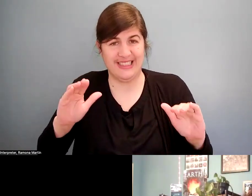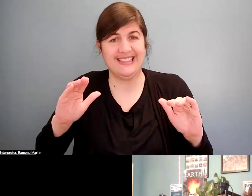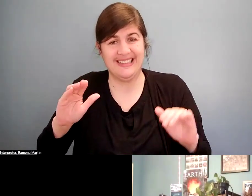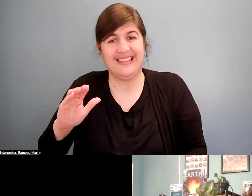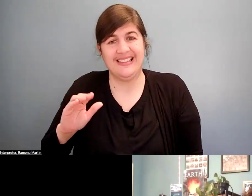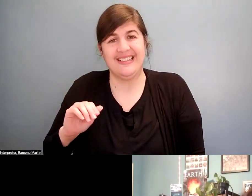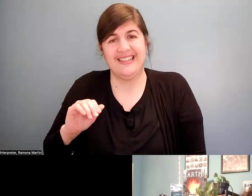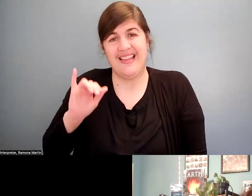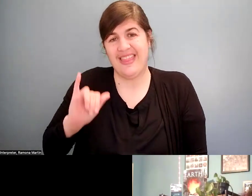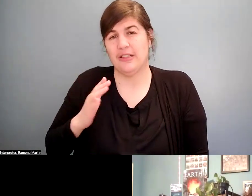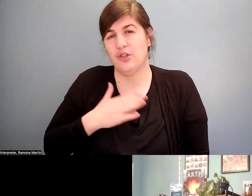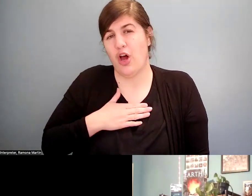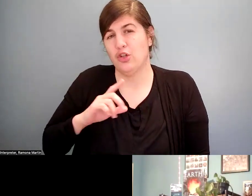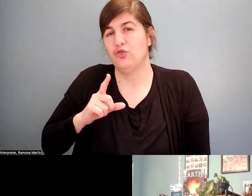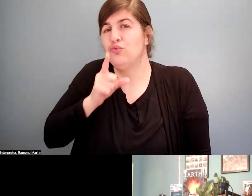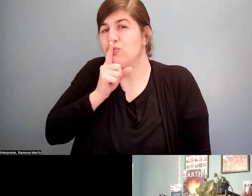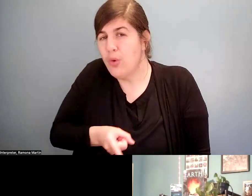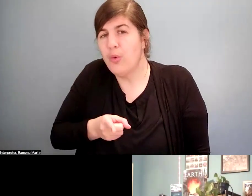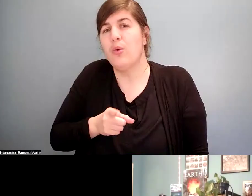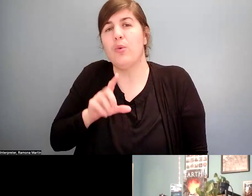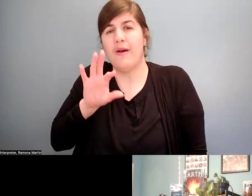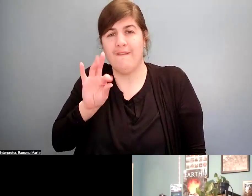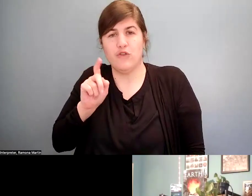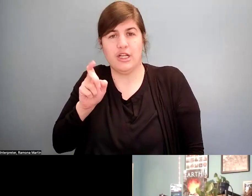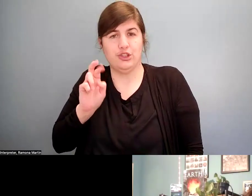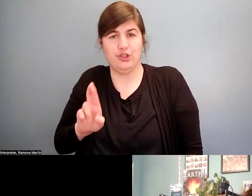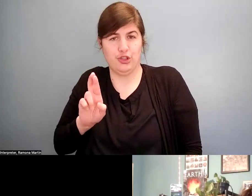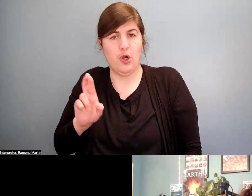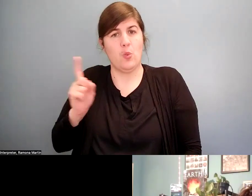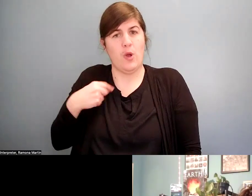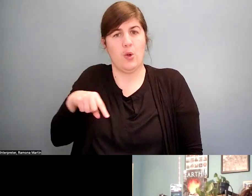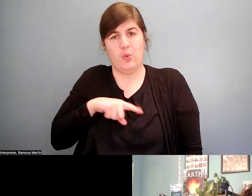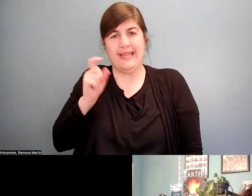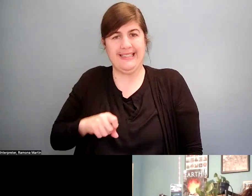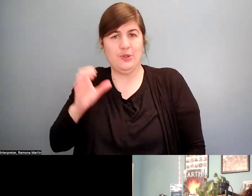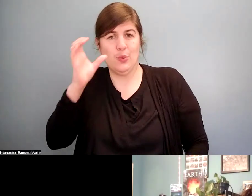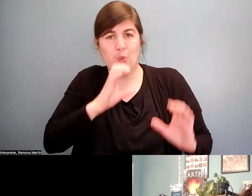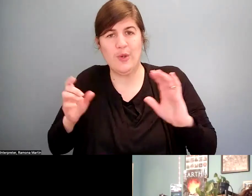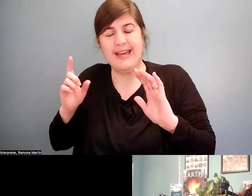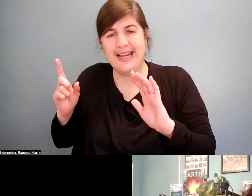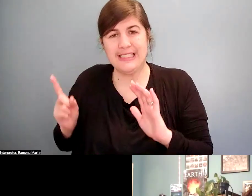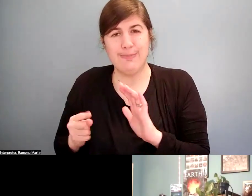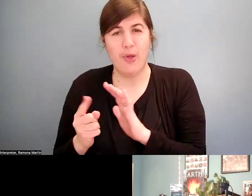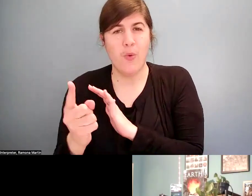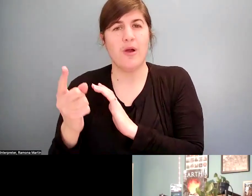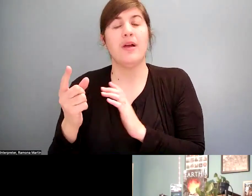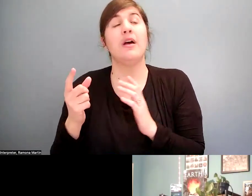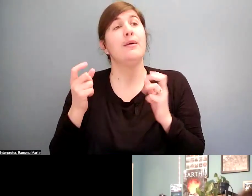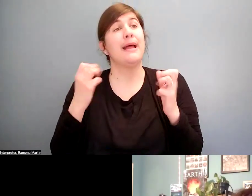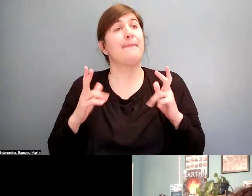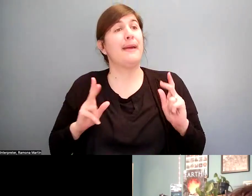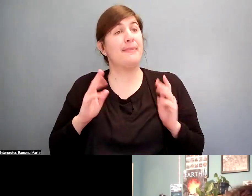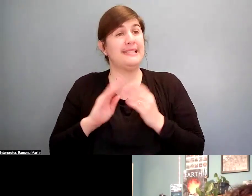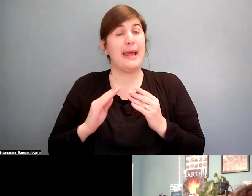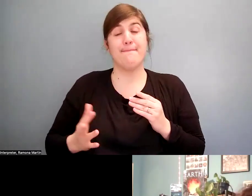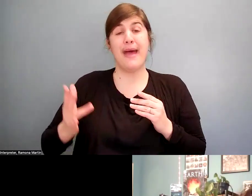is our true frontier, yeah, I think, of exploration. And people may say that, that back